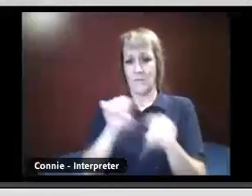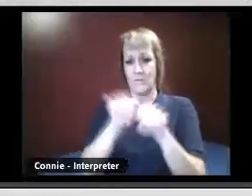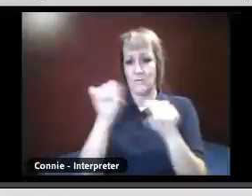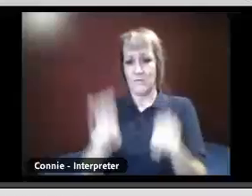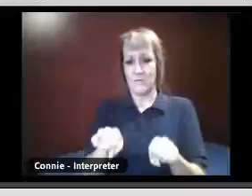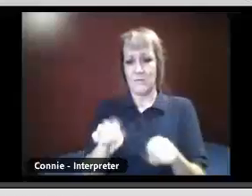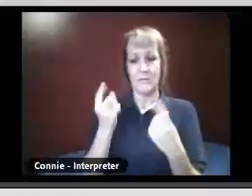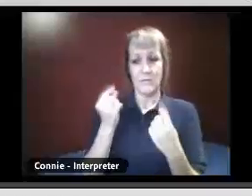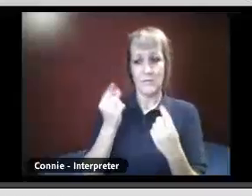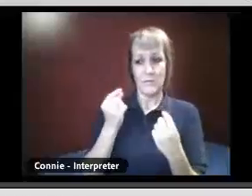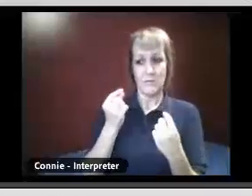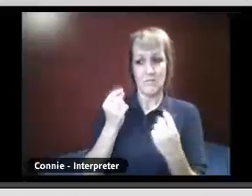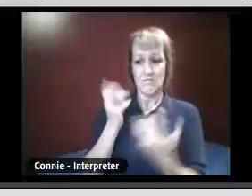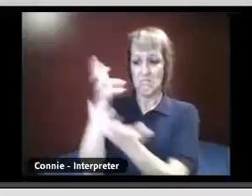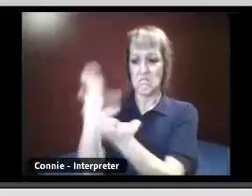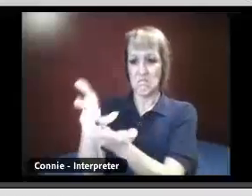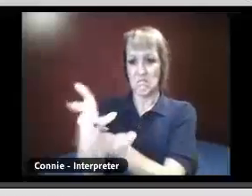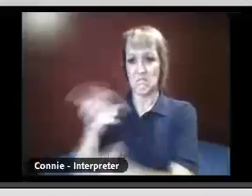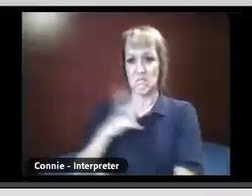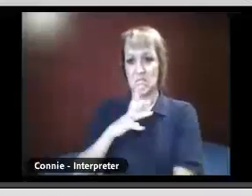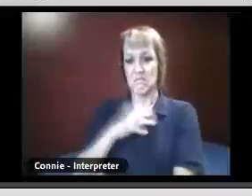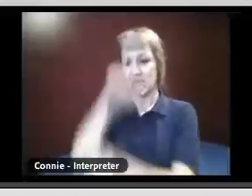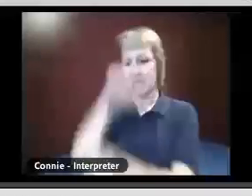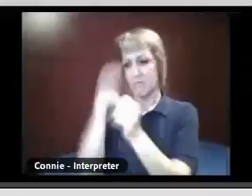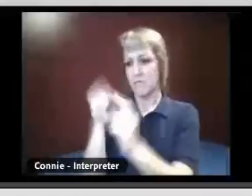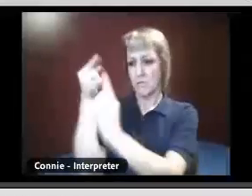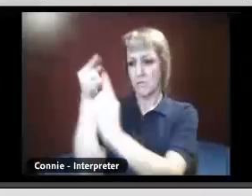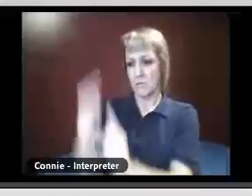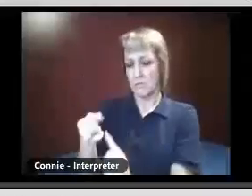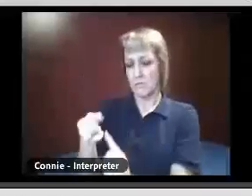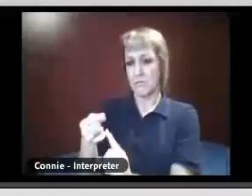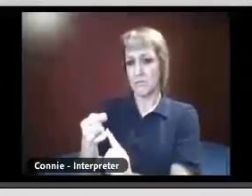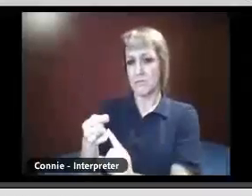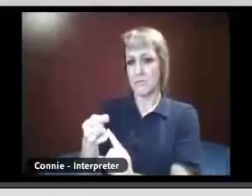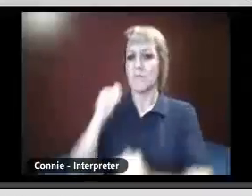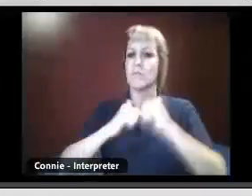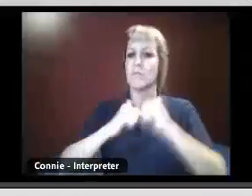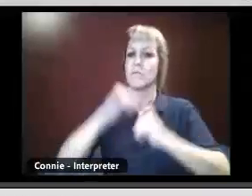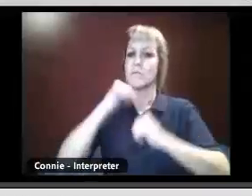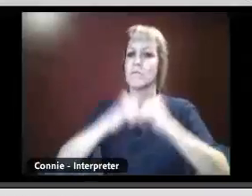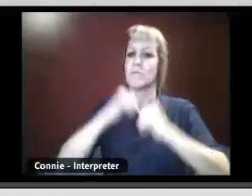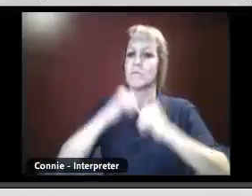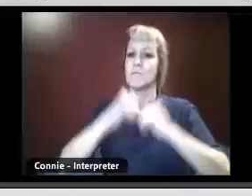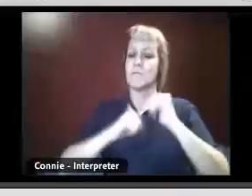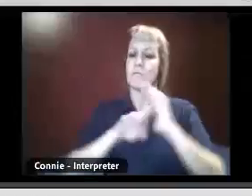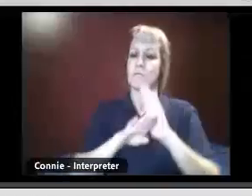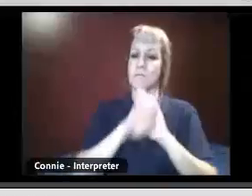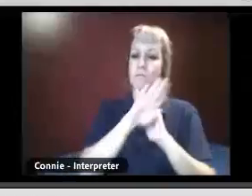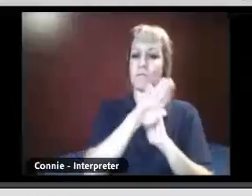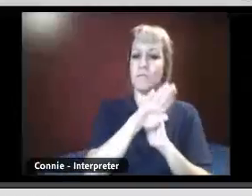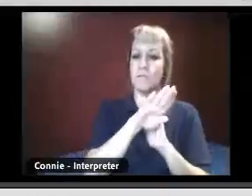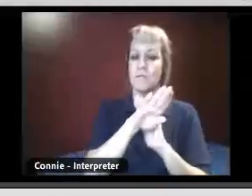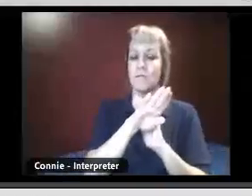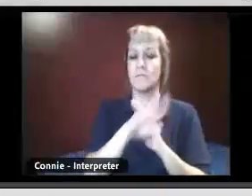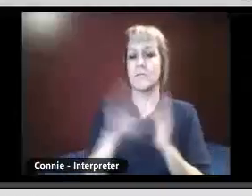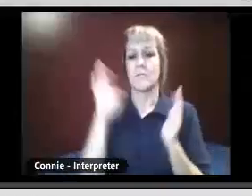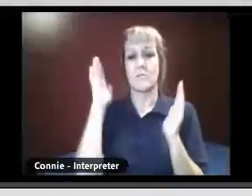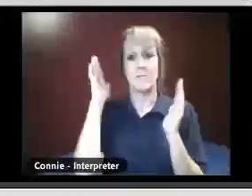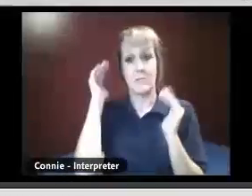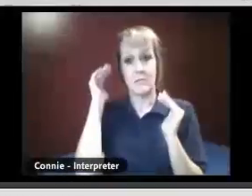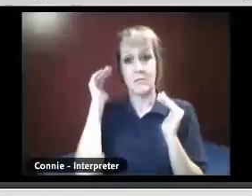doing? You're remembering those points here. All right, you're kind of building that. All right, in the hopes that you can get